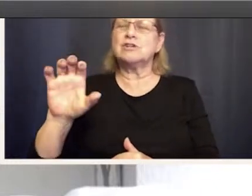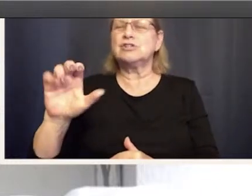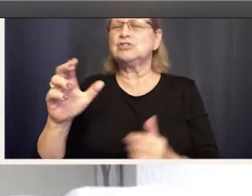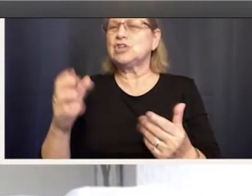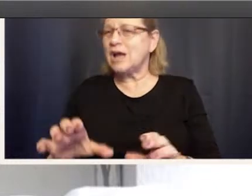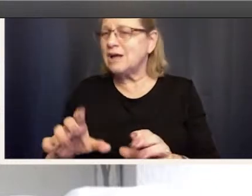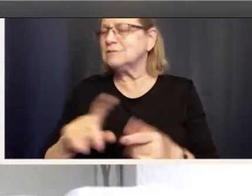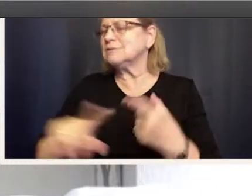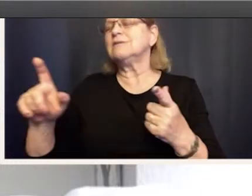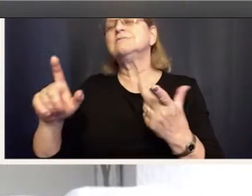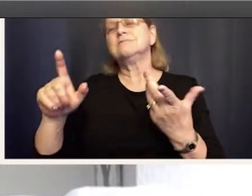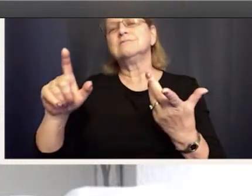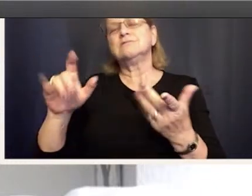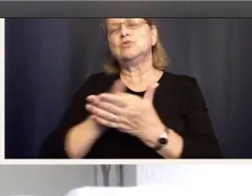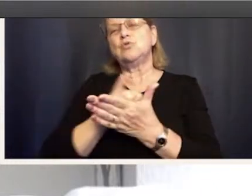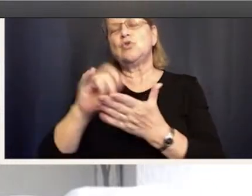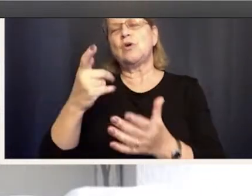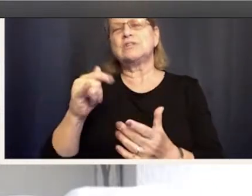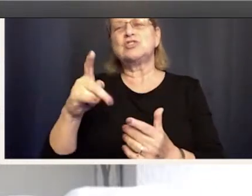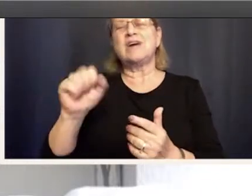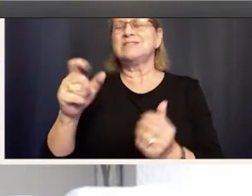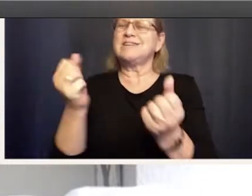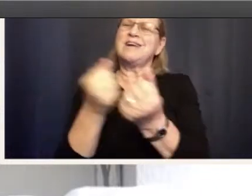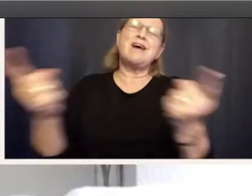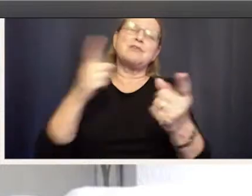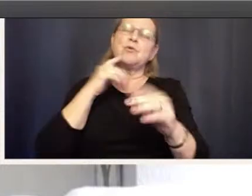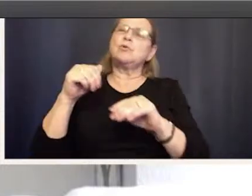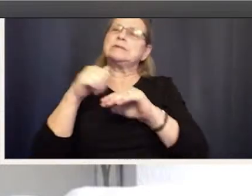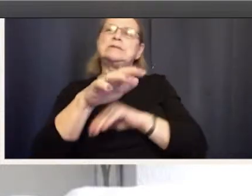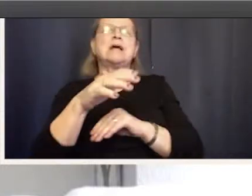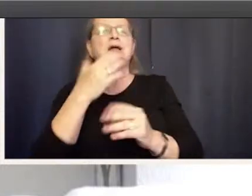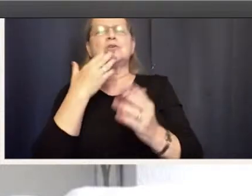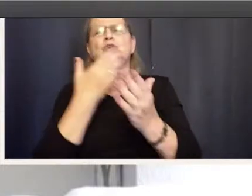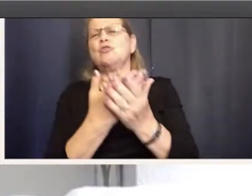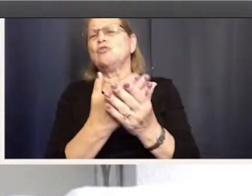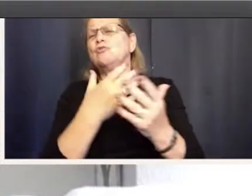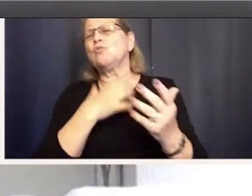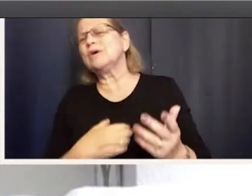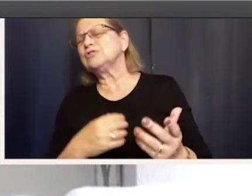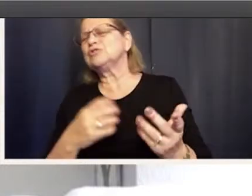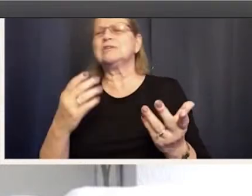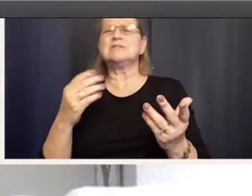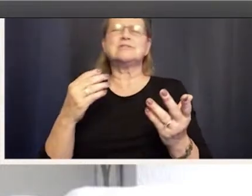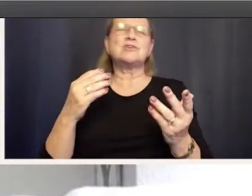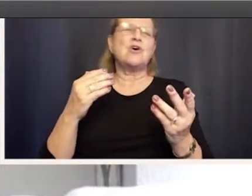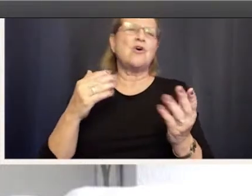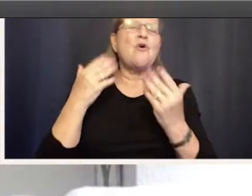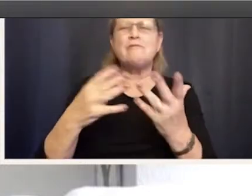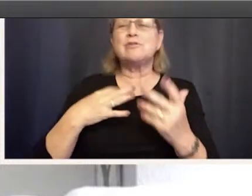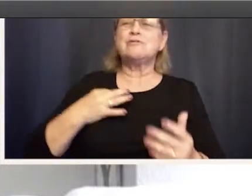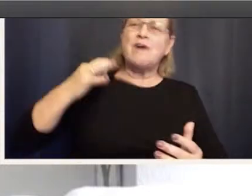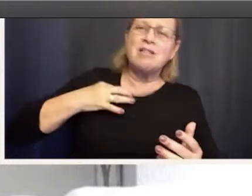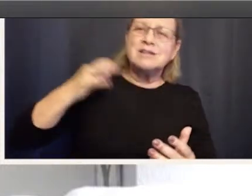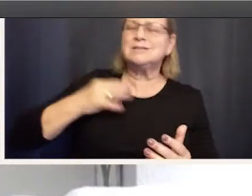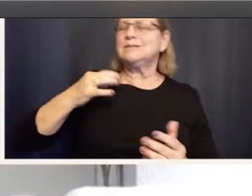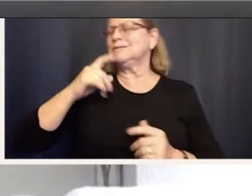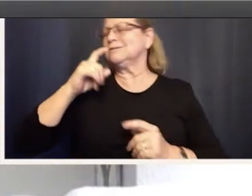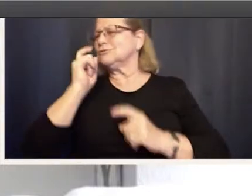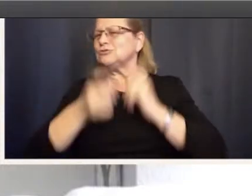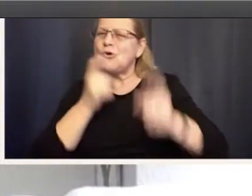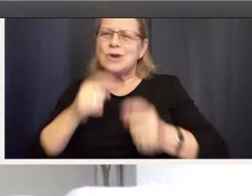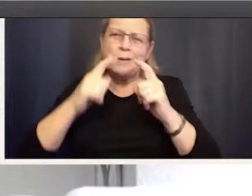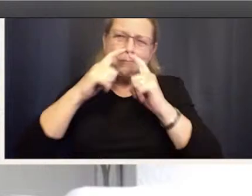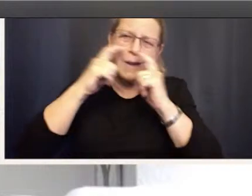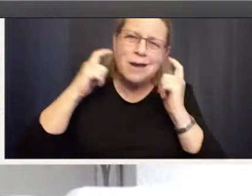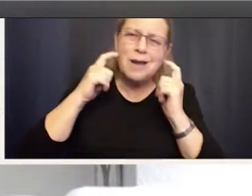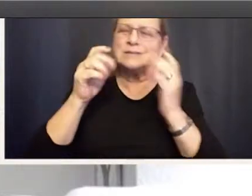York Giants, and to everyone who has sent well wishes, offers to virtually volunteer, donate masks